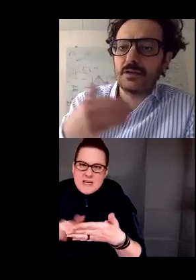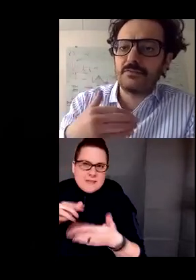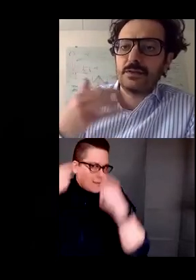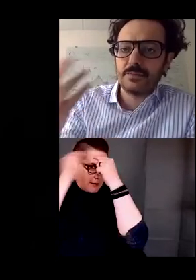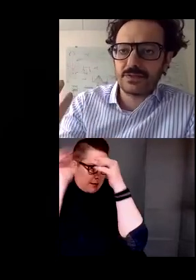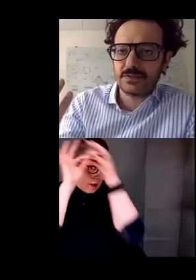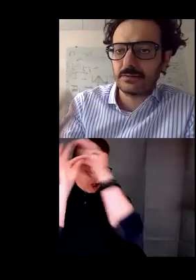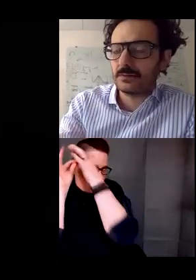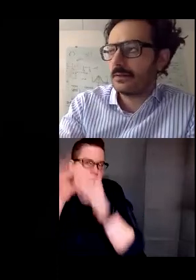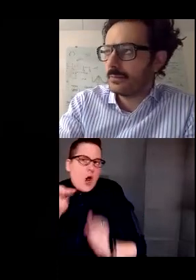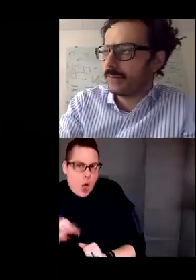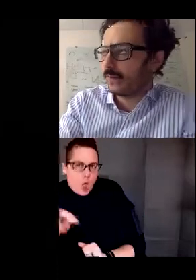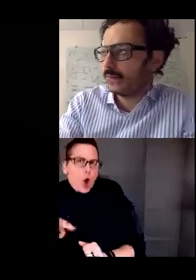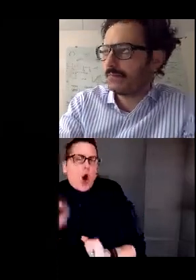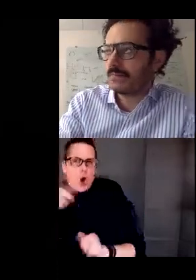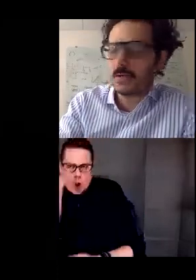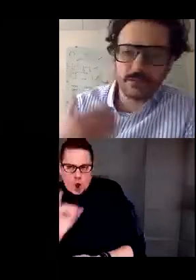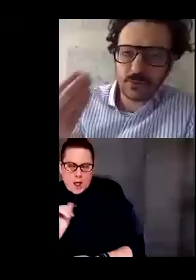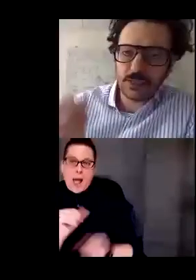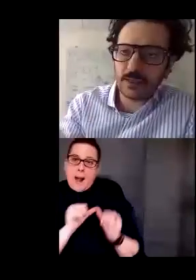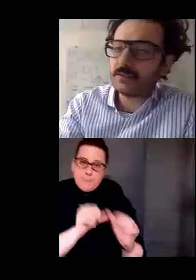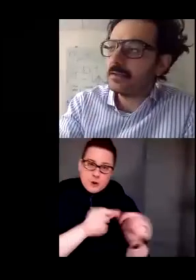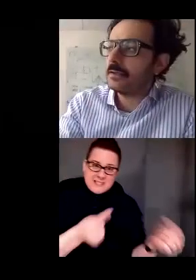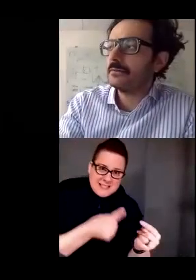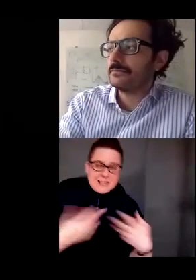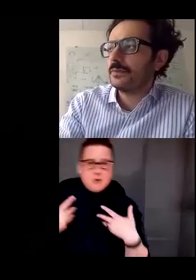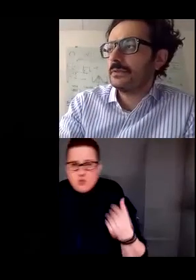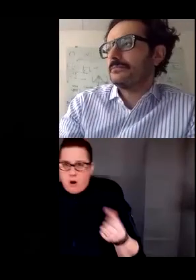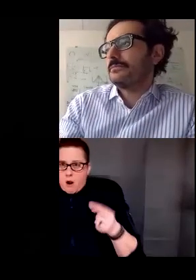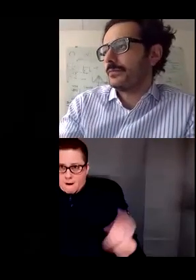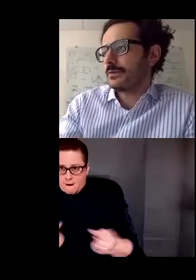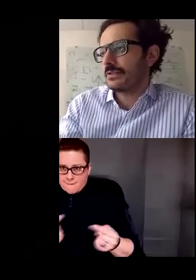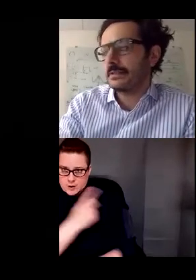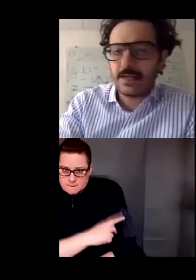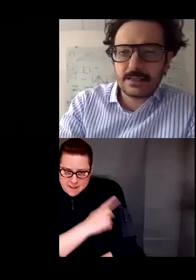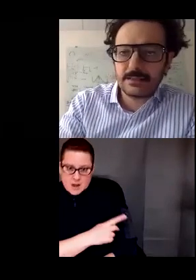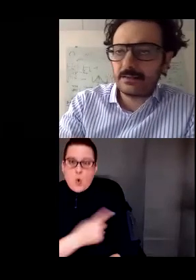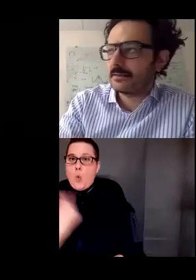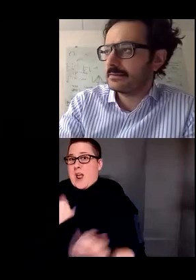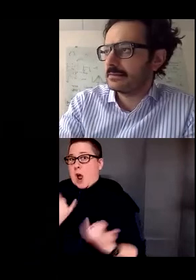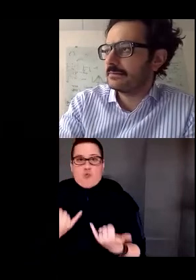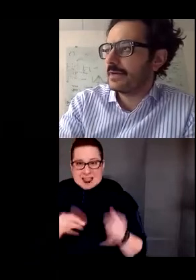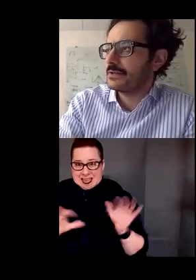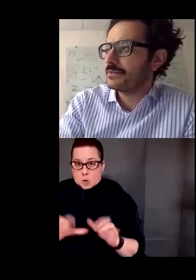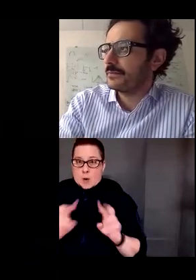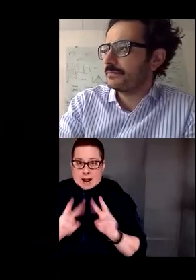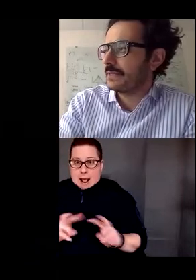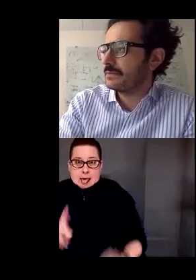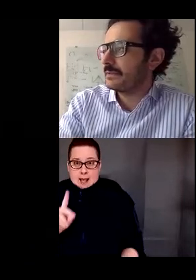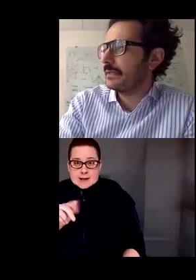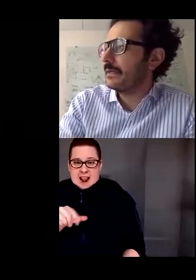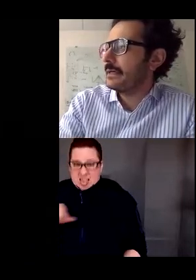between recovered and persistent patients. We started doing that. We are just analyzing the data. This is fresh